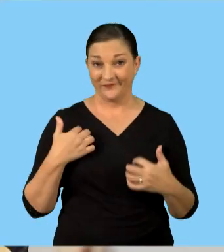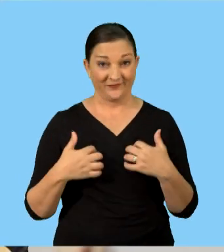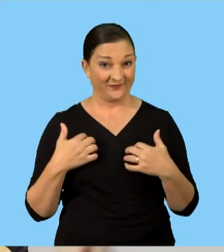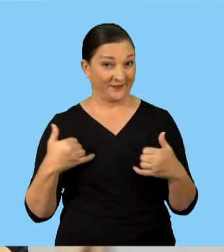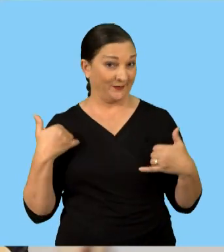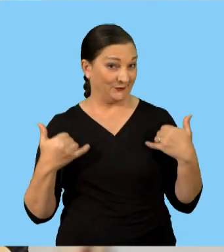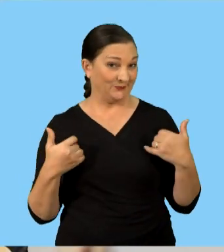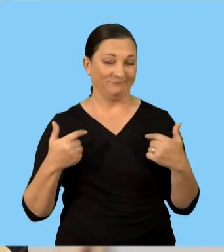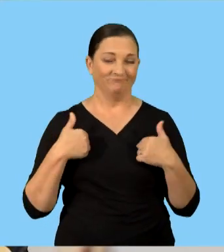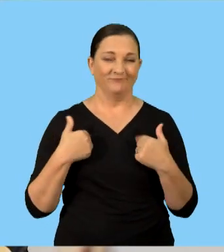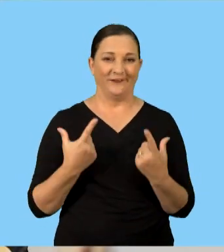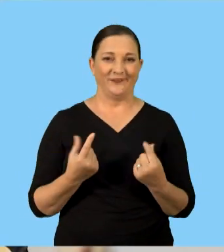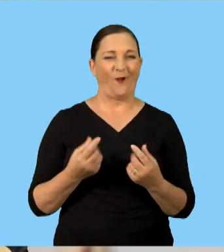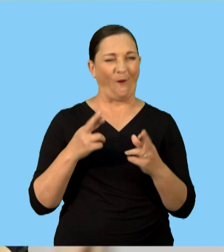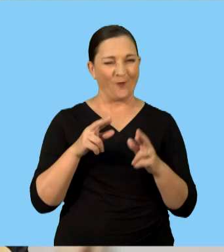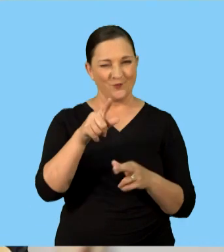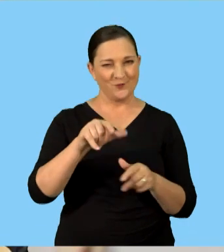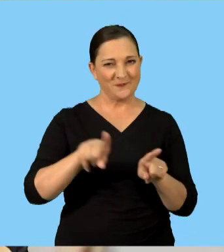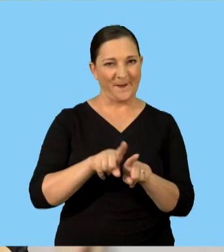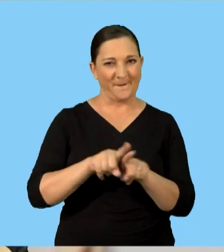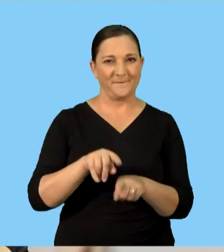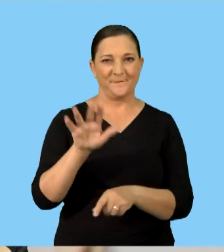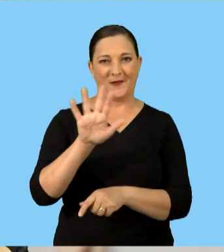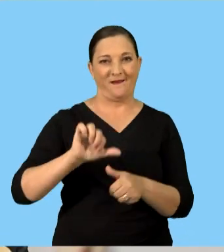That was a wonderful lesson. I really hope